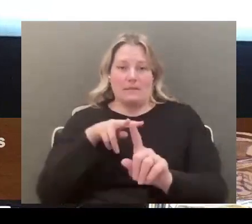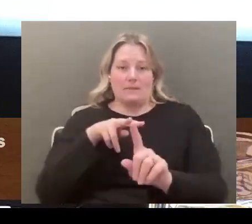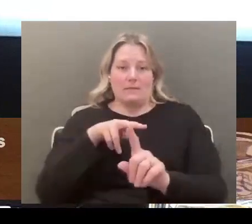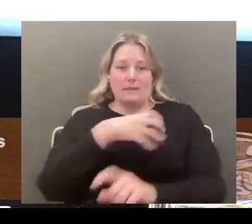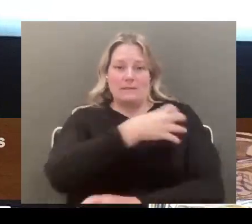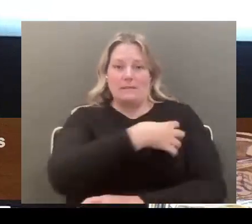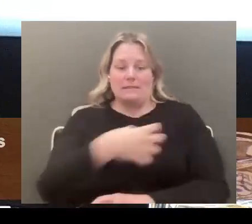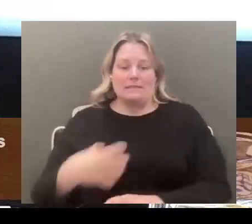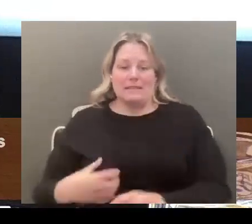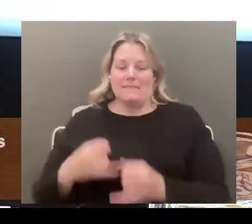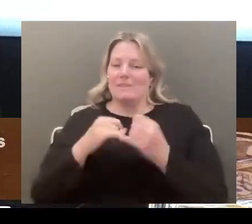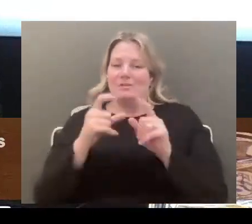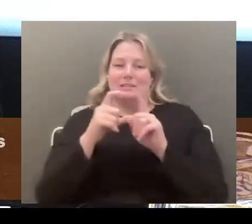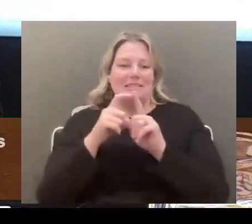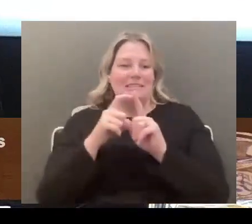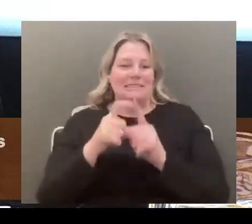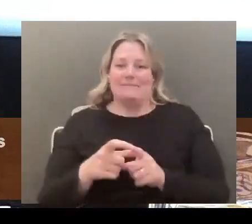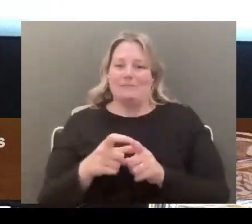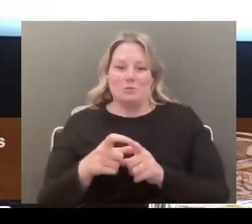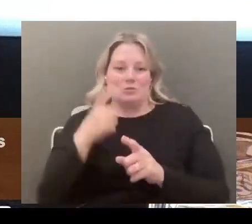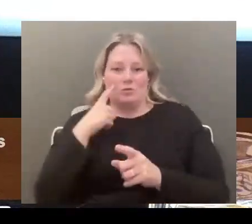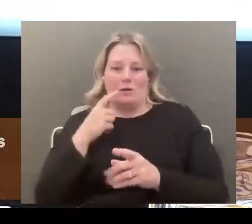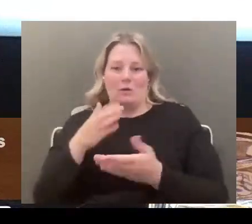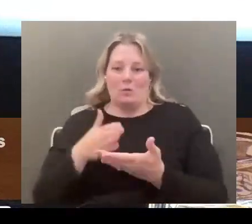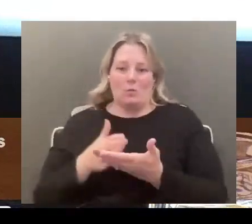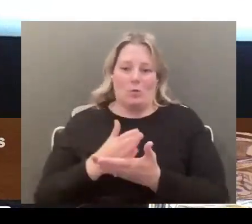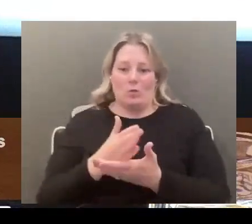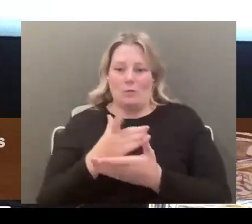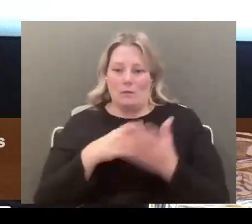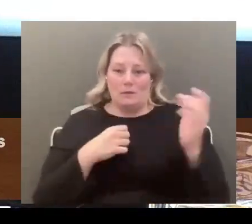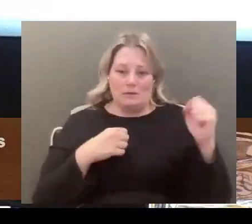matter to work through.